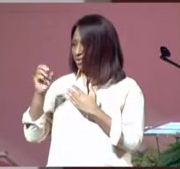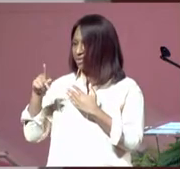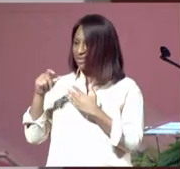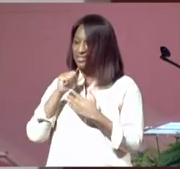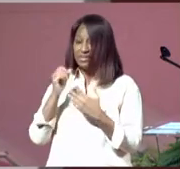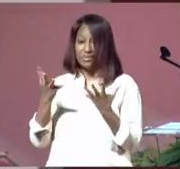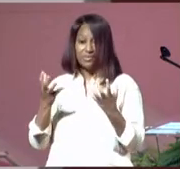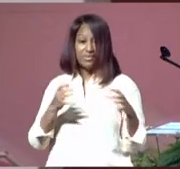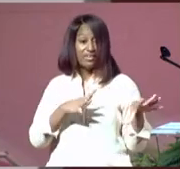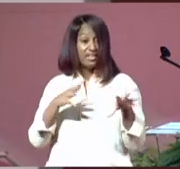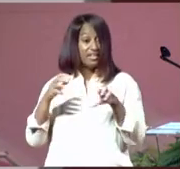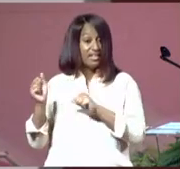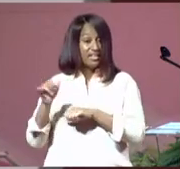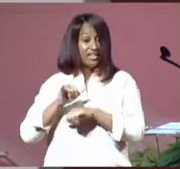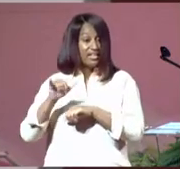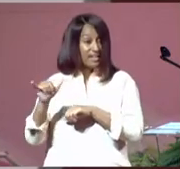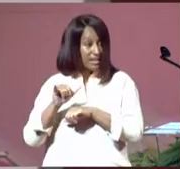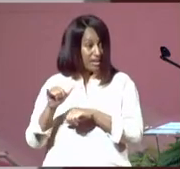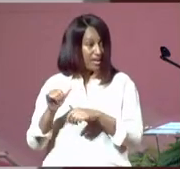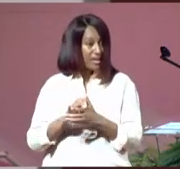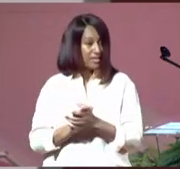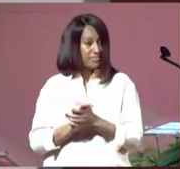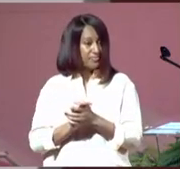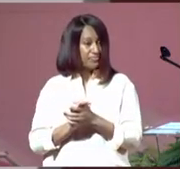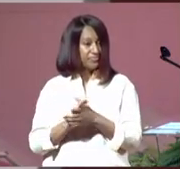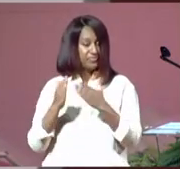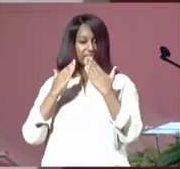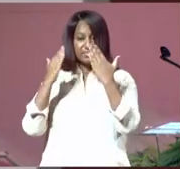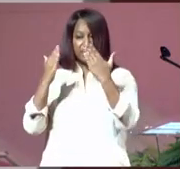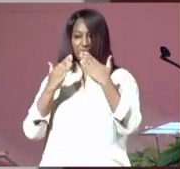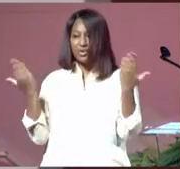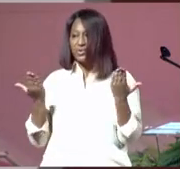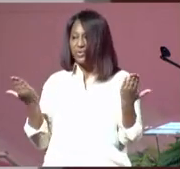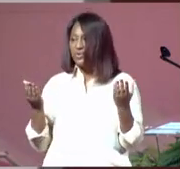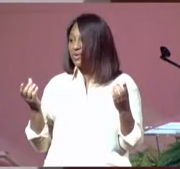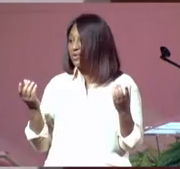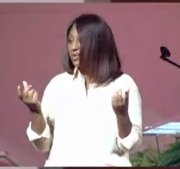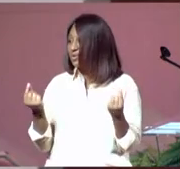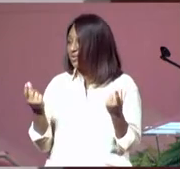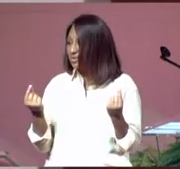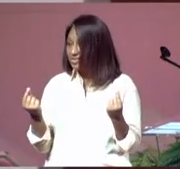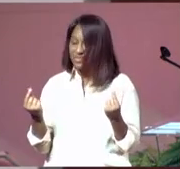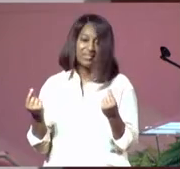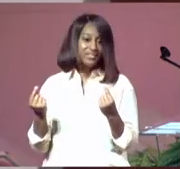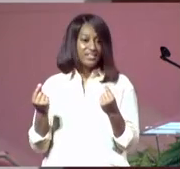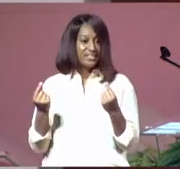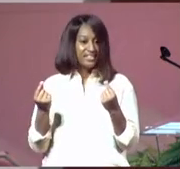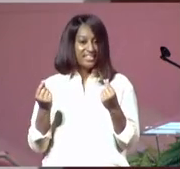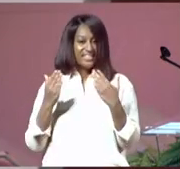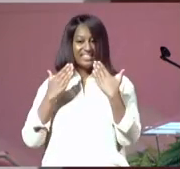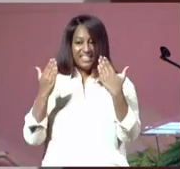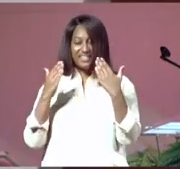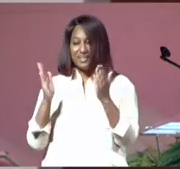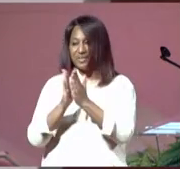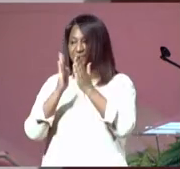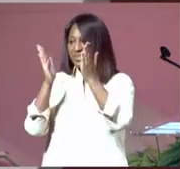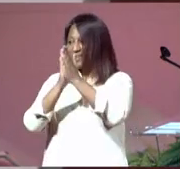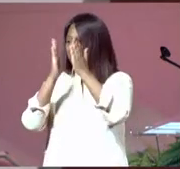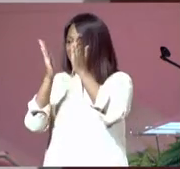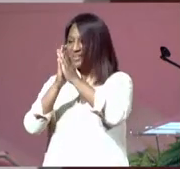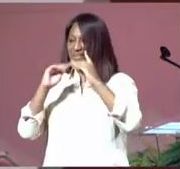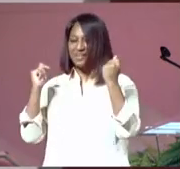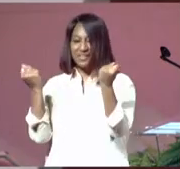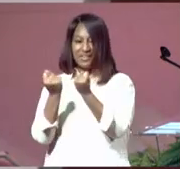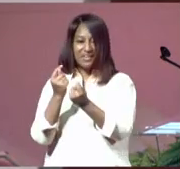oh God. So we thank you for what you've already done, oh God. We thank you for our amazing praise team, the amazing